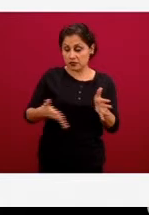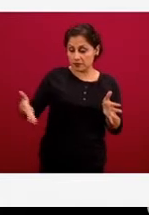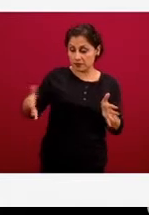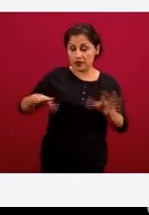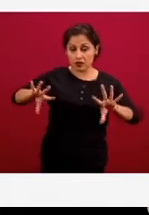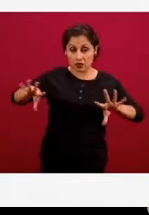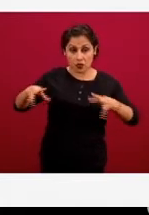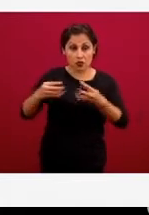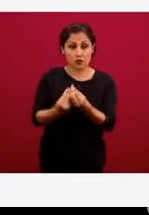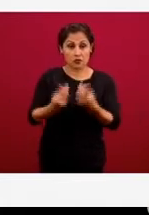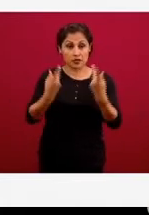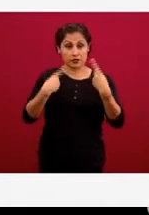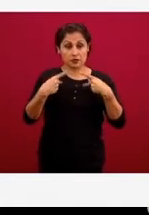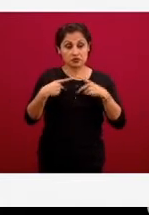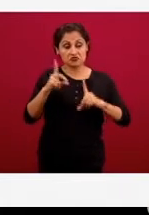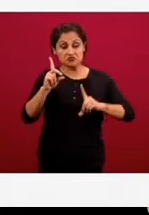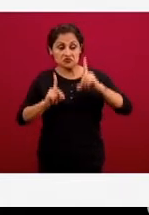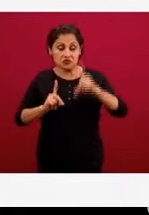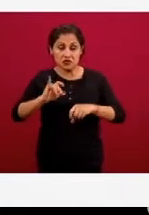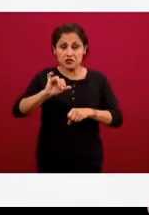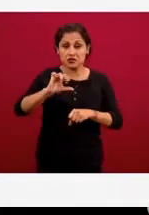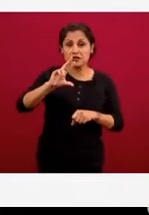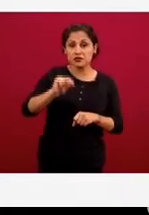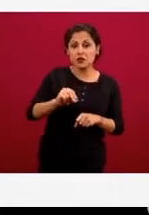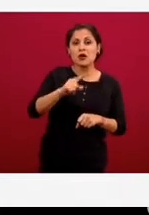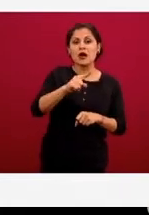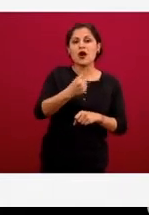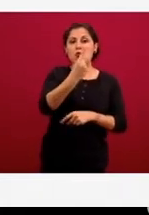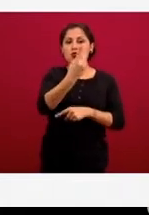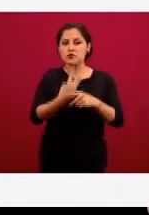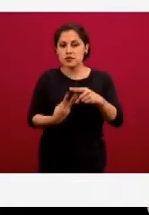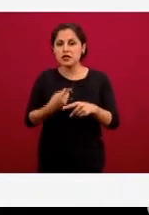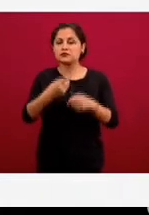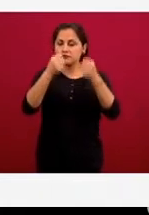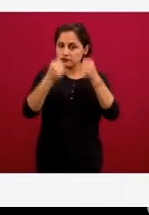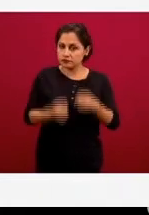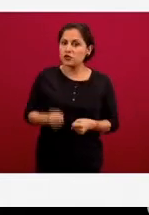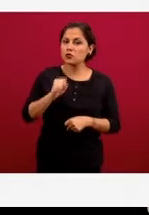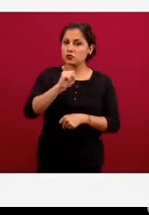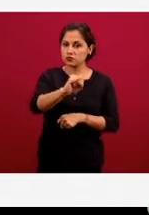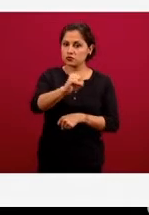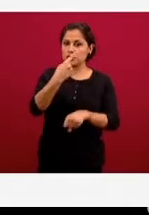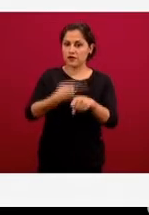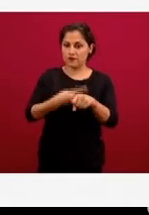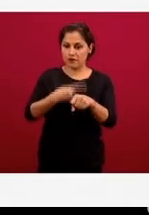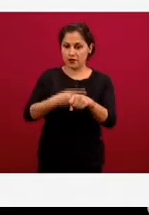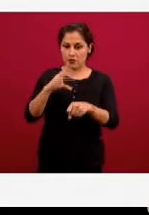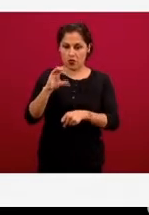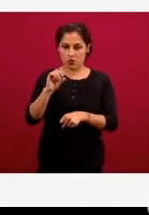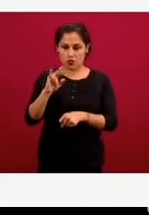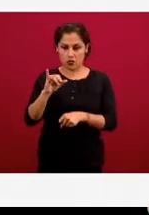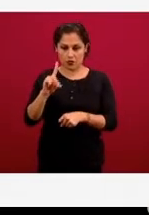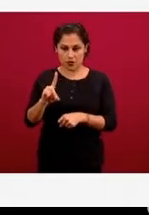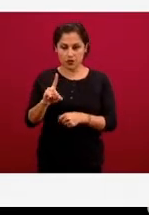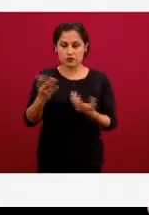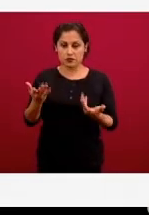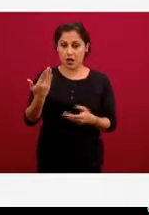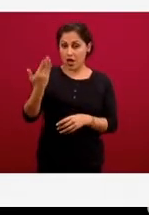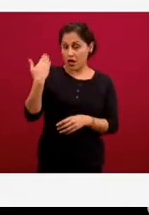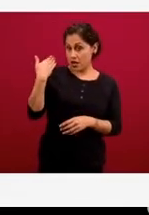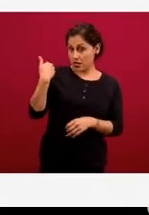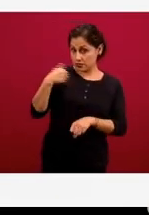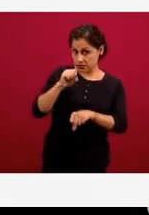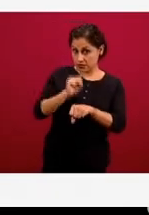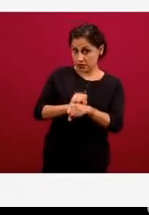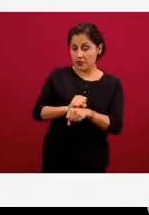suspect cases are COVID. And we were talking about that a couple of weeks ago when it was about 15 or